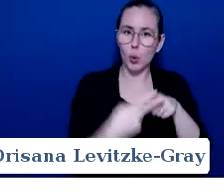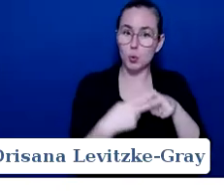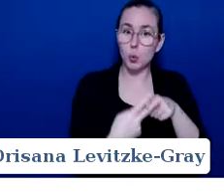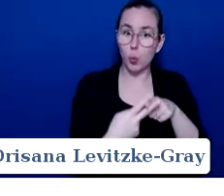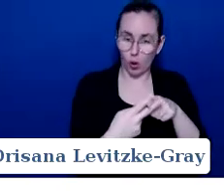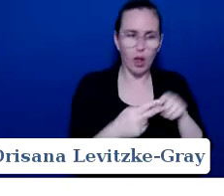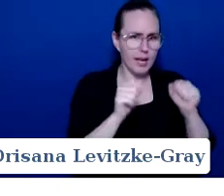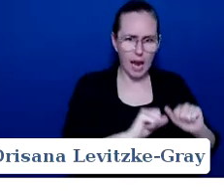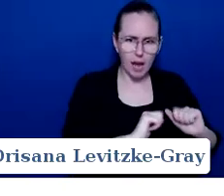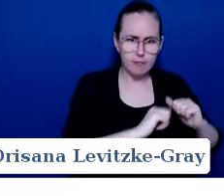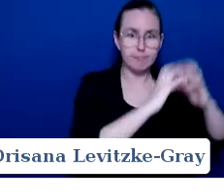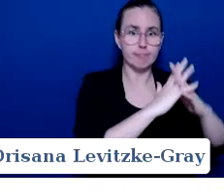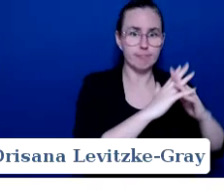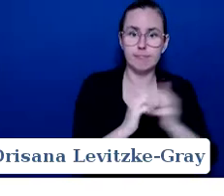connected